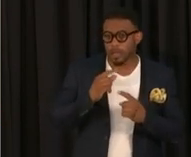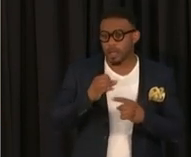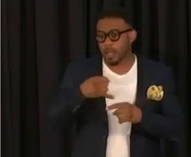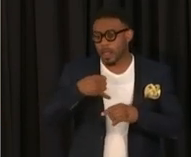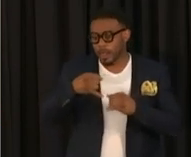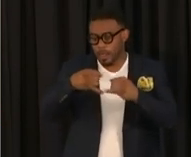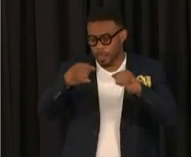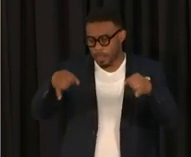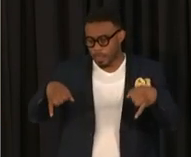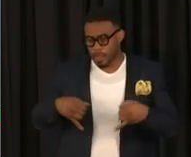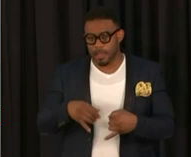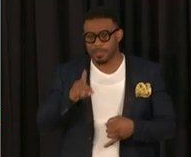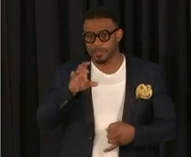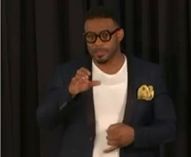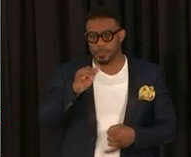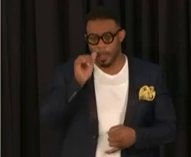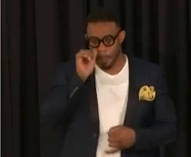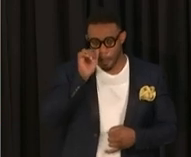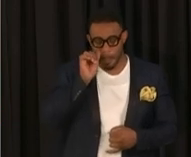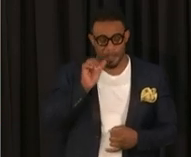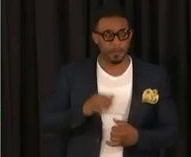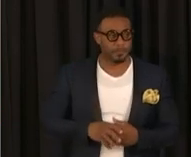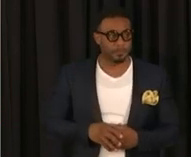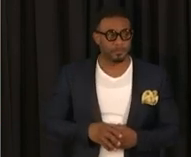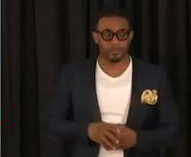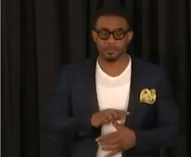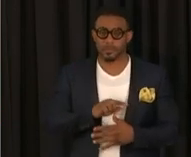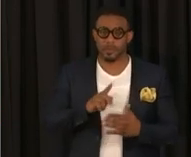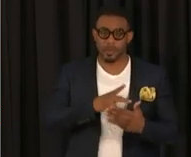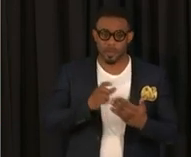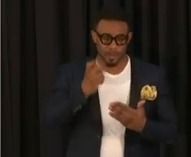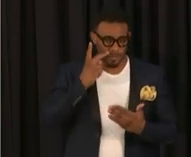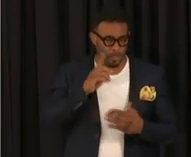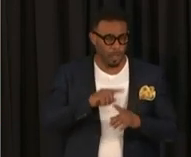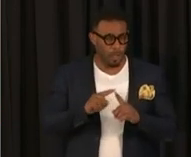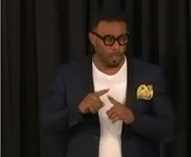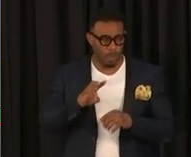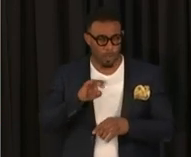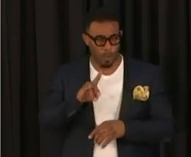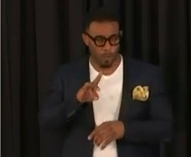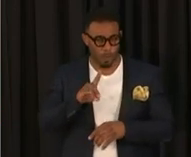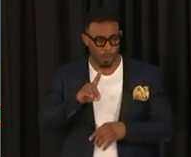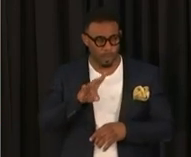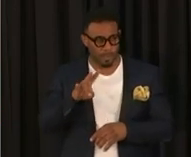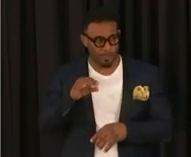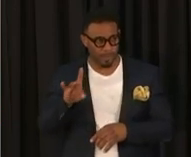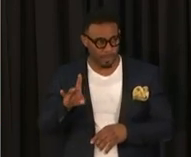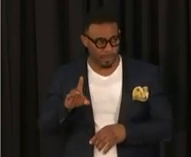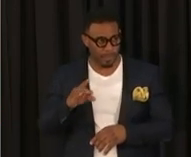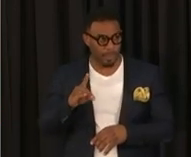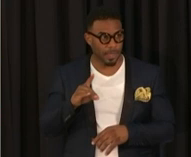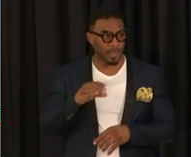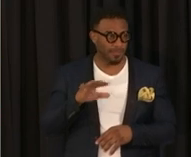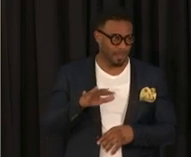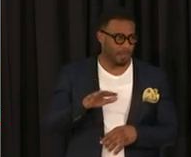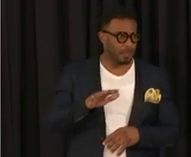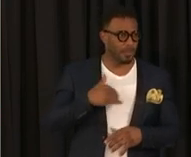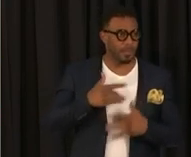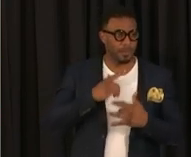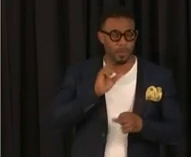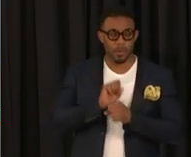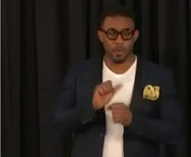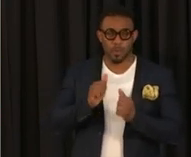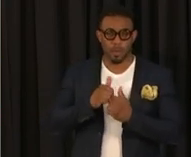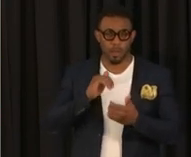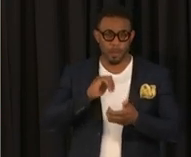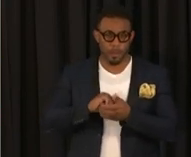in the outer core, or outside the core of the city. So those projects, as you'll see, are also in Ward 7, 8, and Ward 5. So we're very excited to